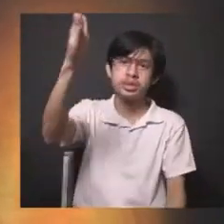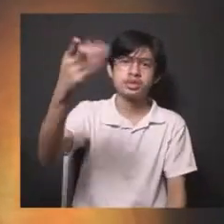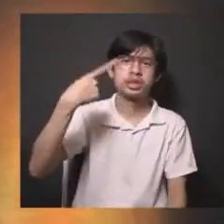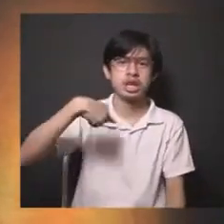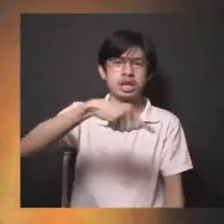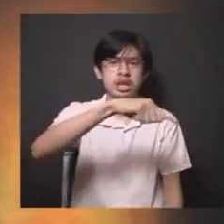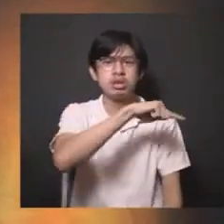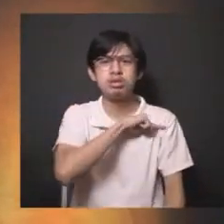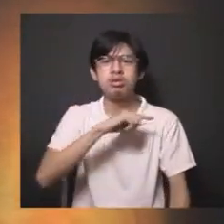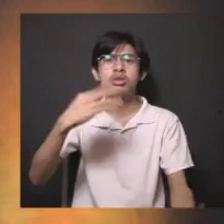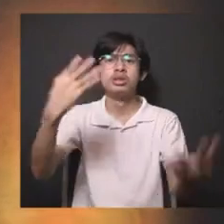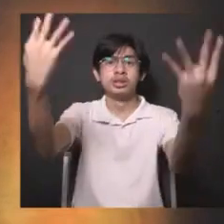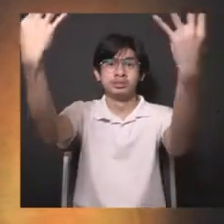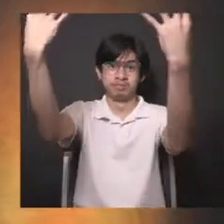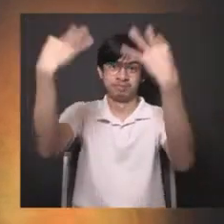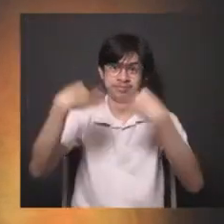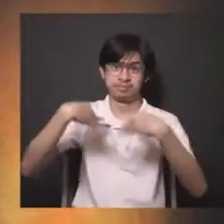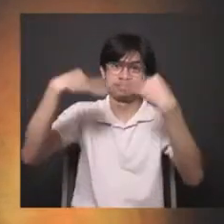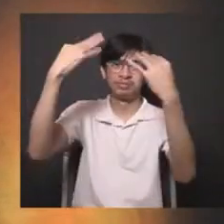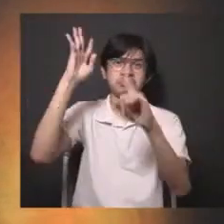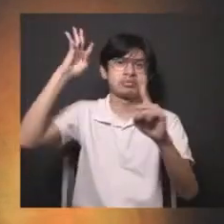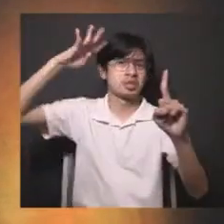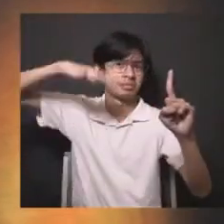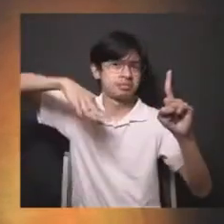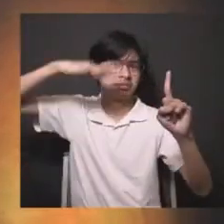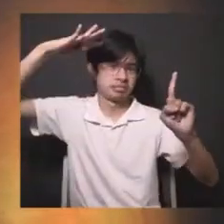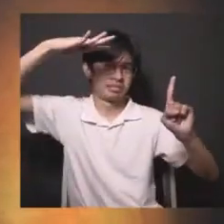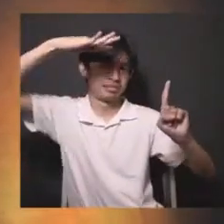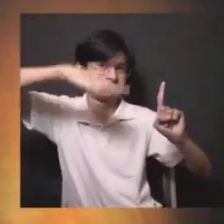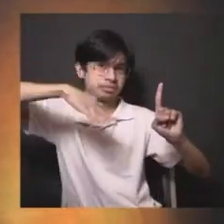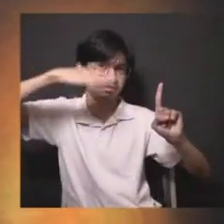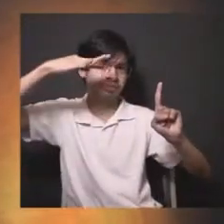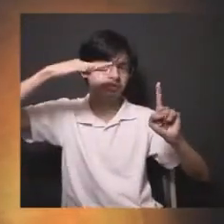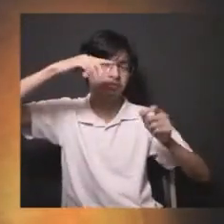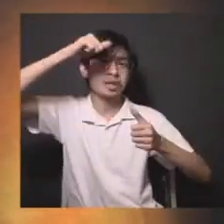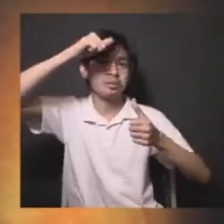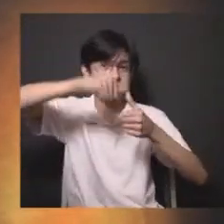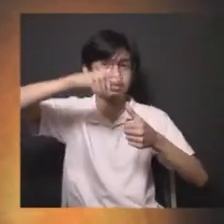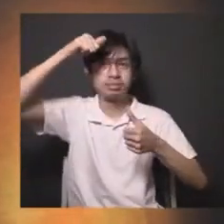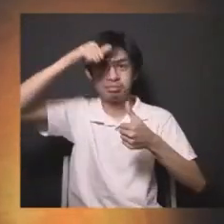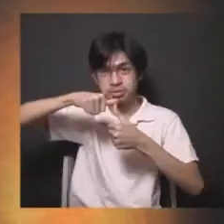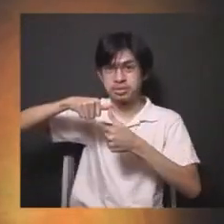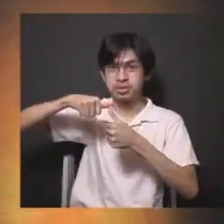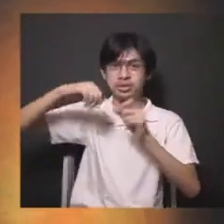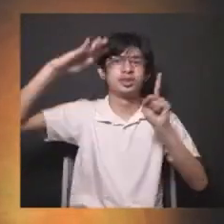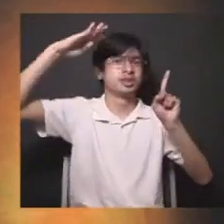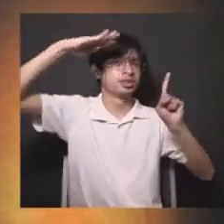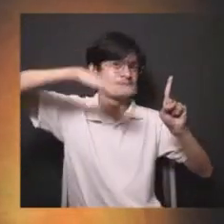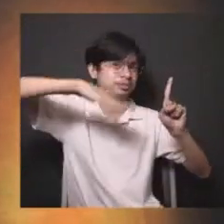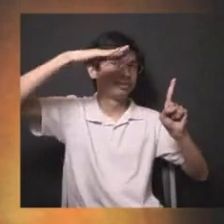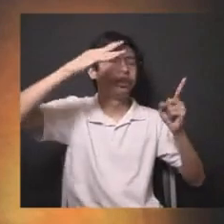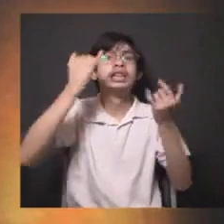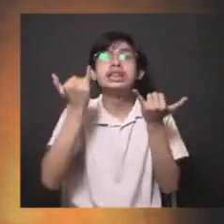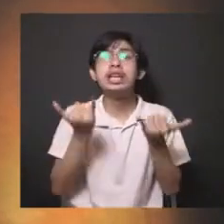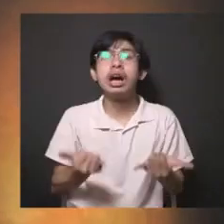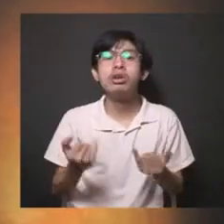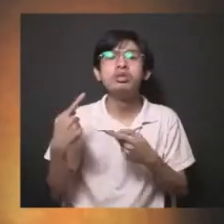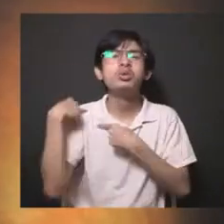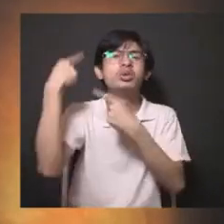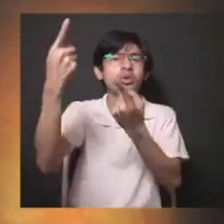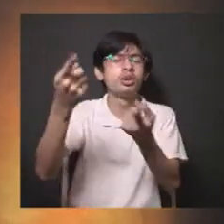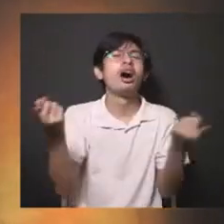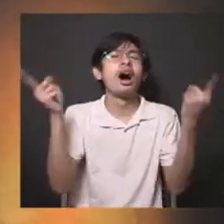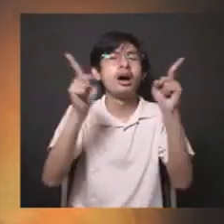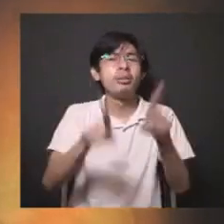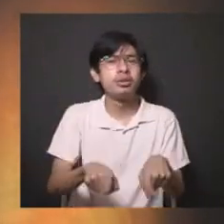down to me. Remember that dream? But you see, in this point, the dream was